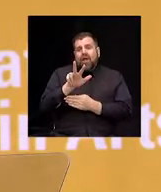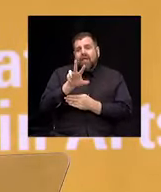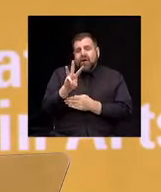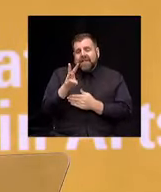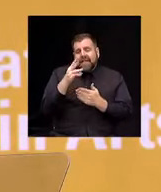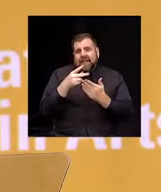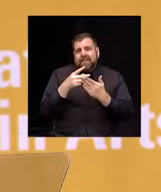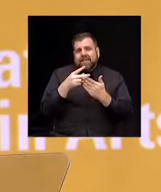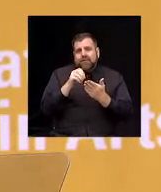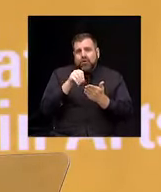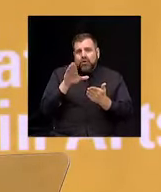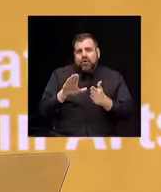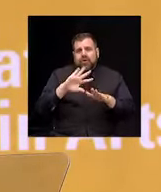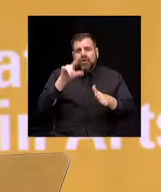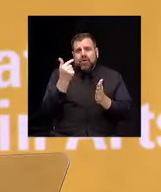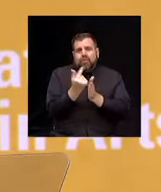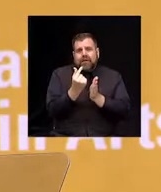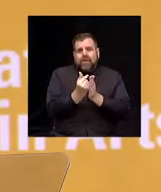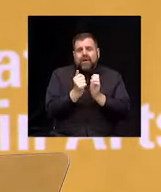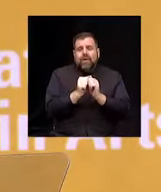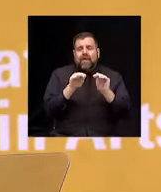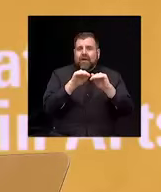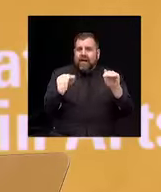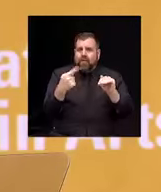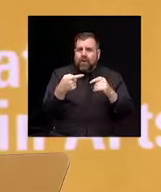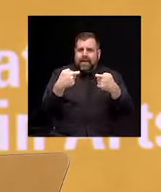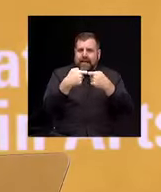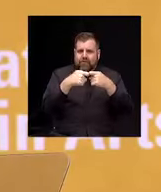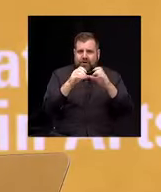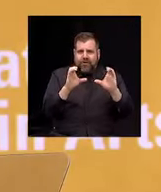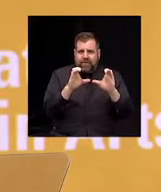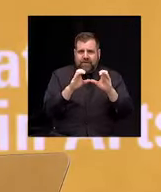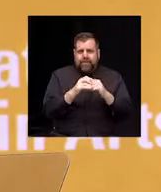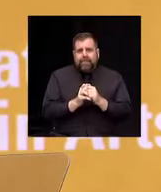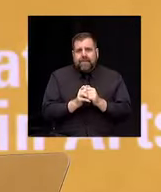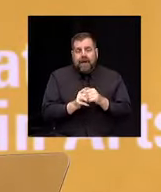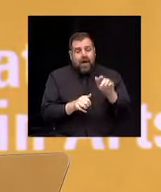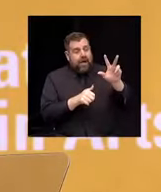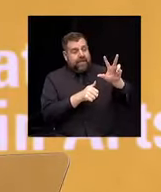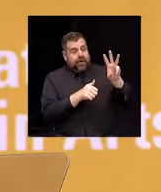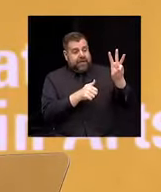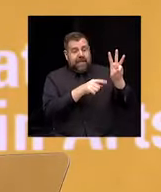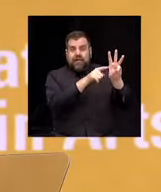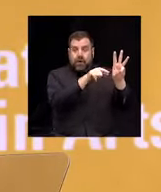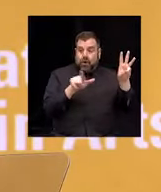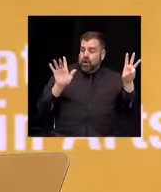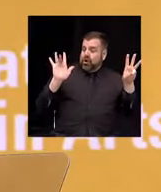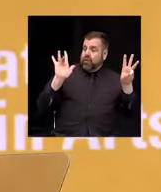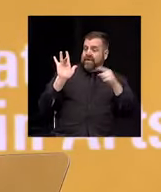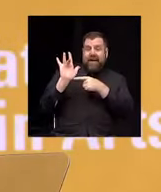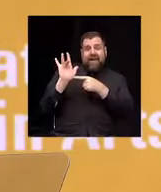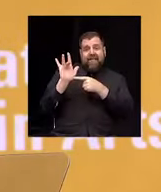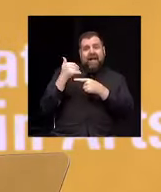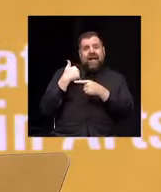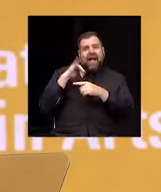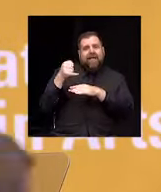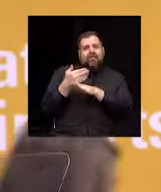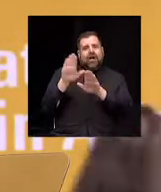1 Electrical Helper Certification. 25 of the 36 graduates have job offers from Trio